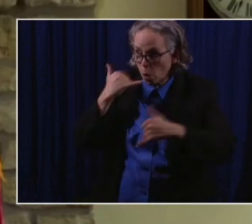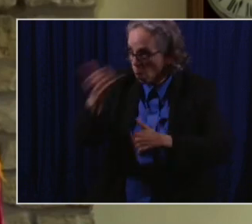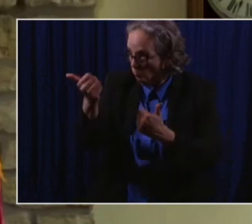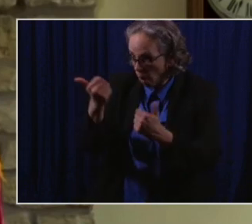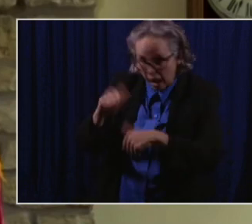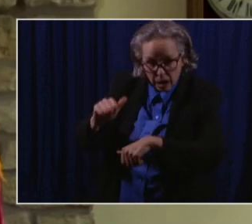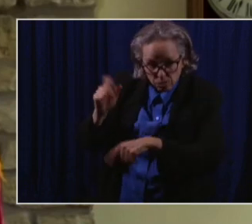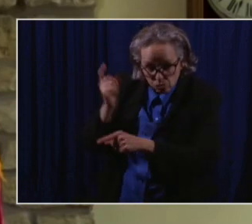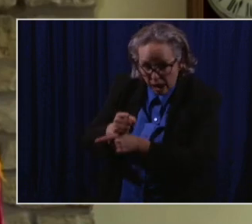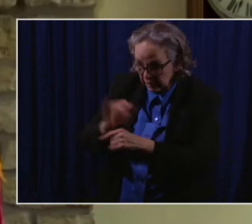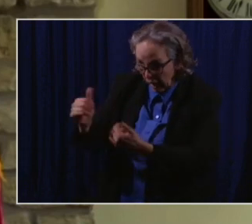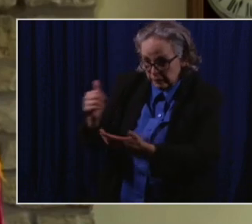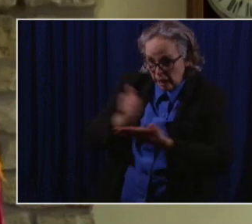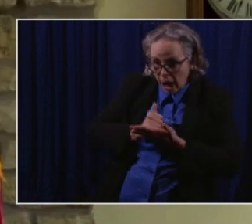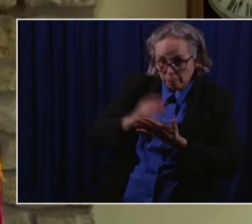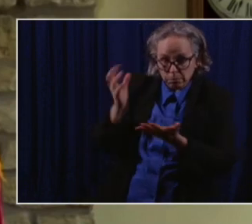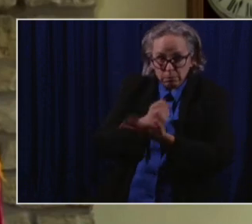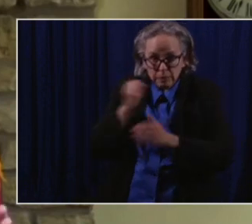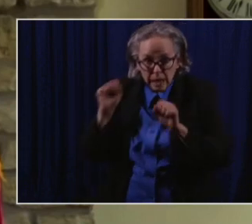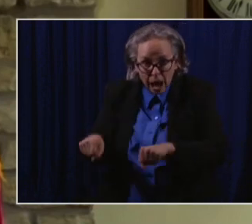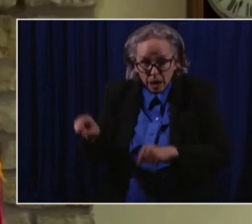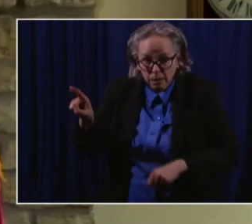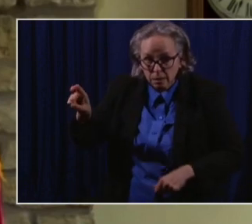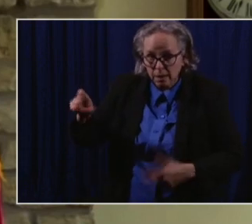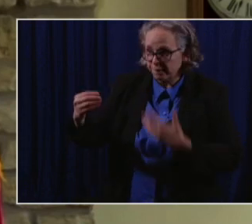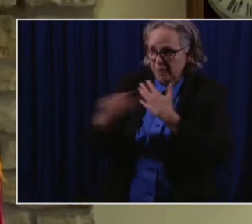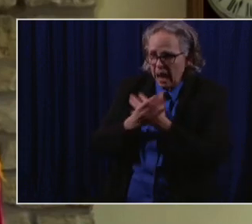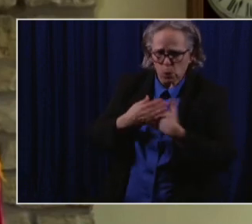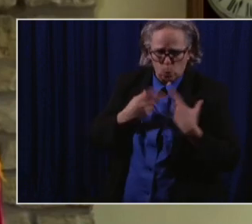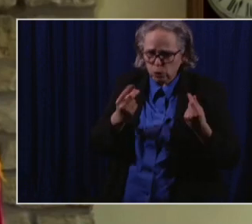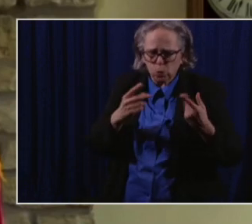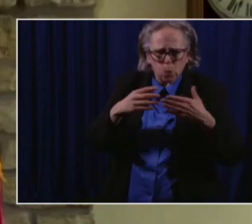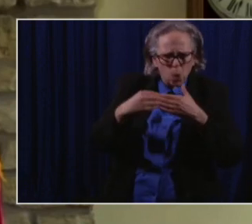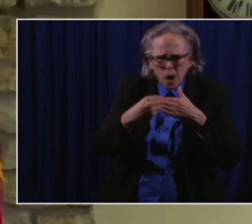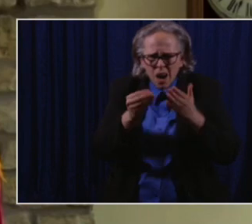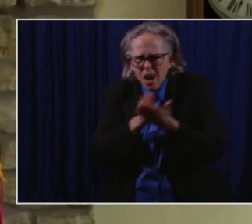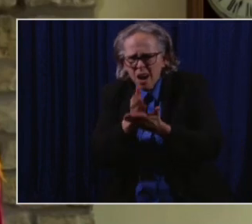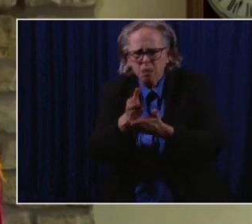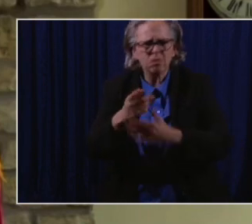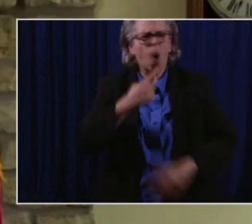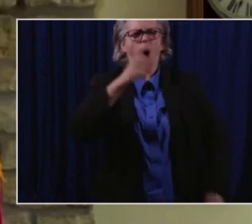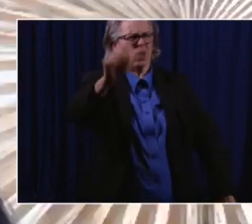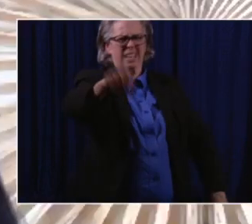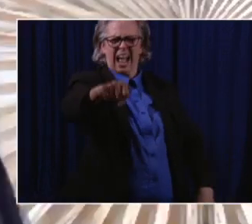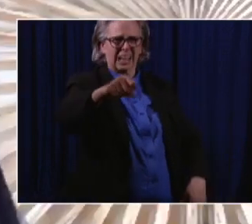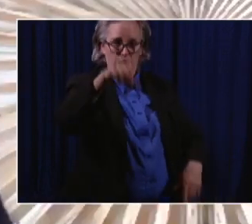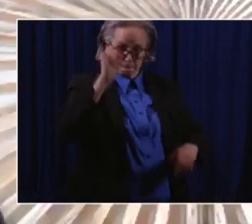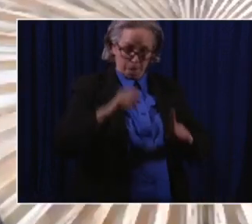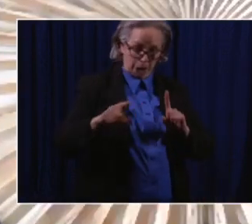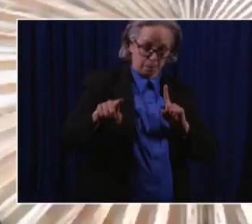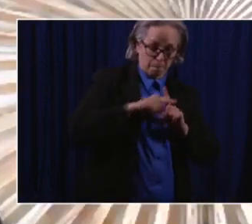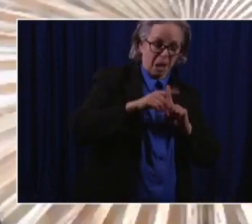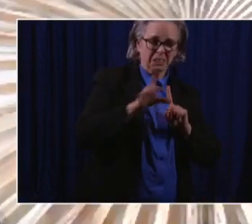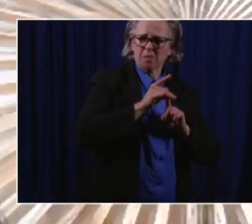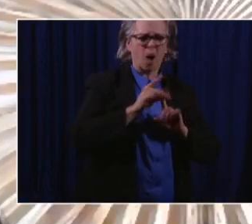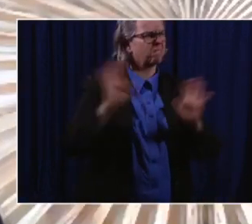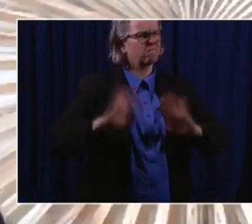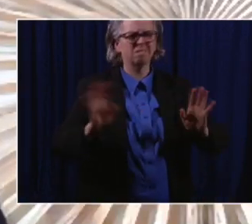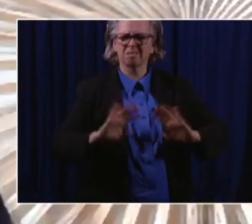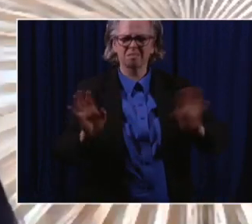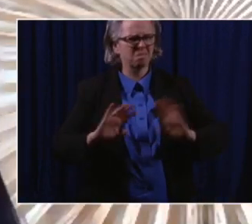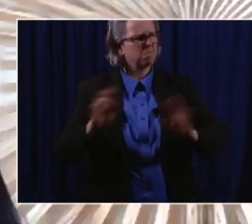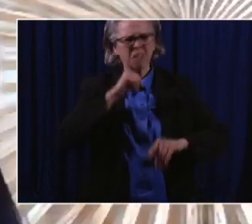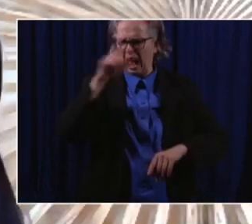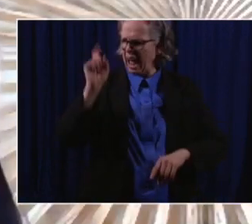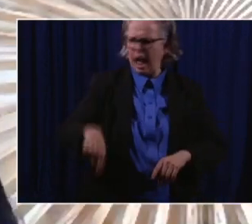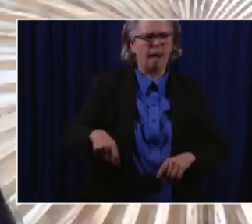help my family and kind of maybe guide me to where I should go? Absolutely. It does not have to be COVID related. Anything that you're